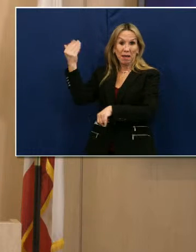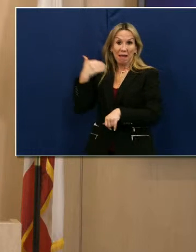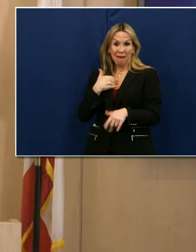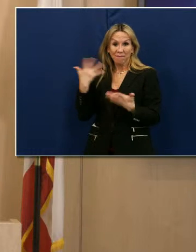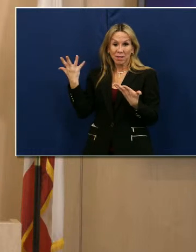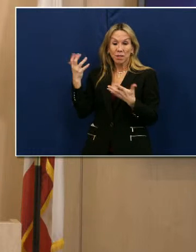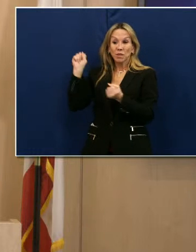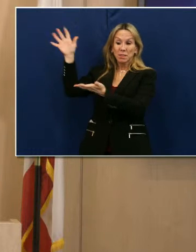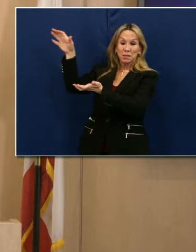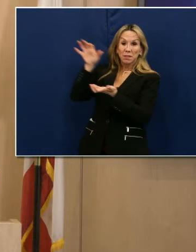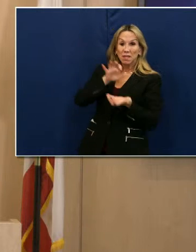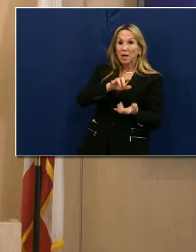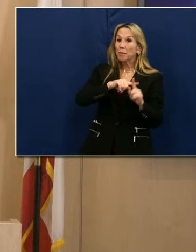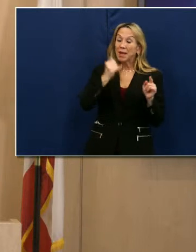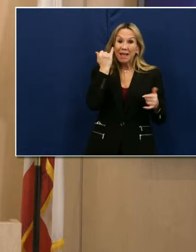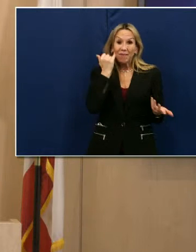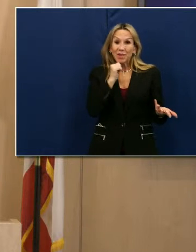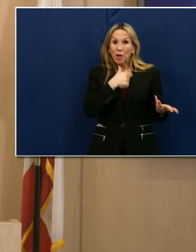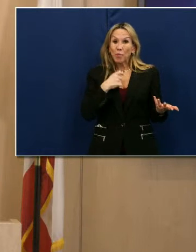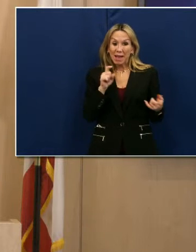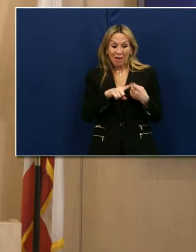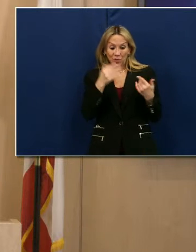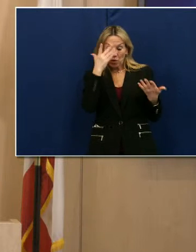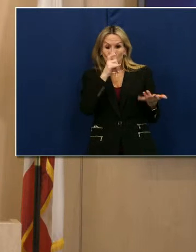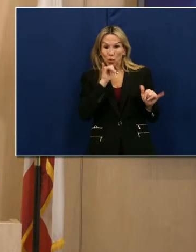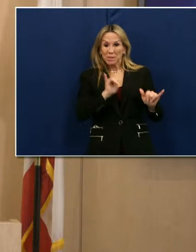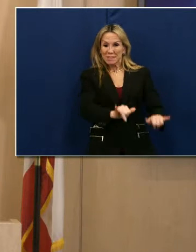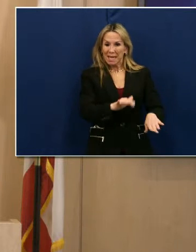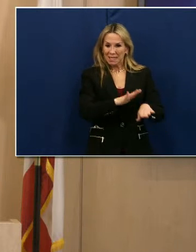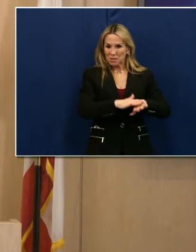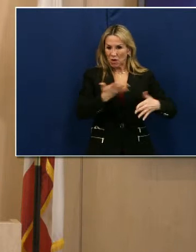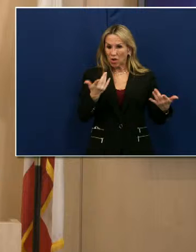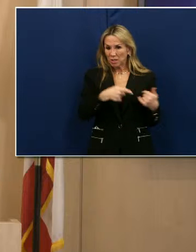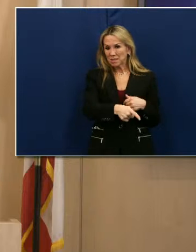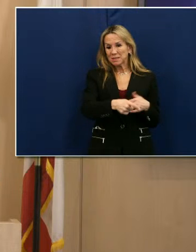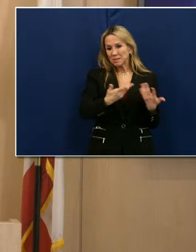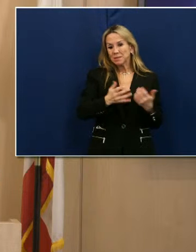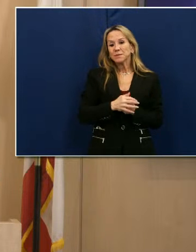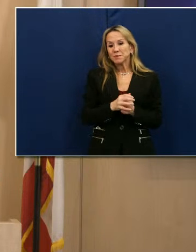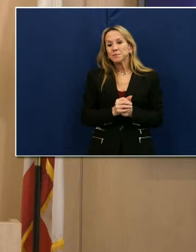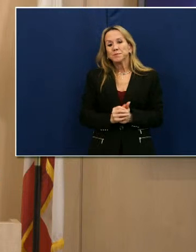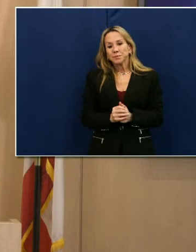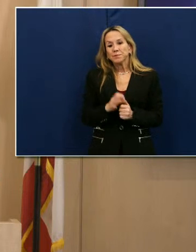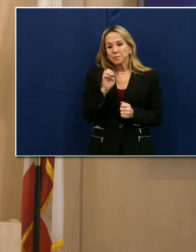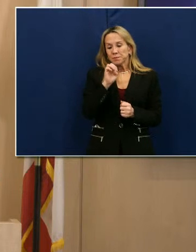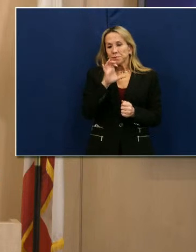clinical decision made on who stays on ECMO and who doesn't. So that's how the system works.